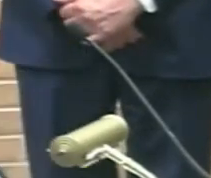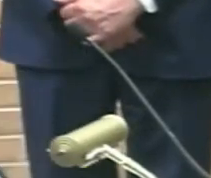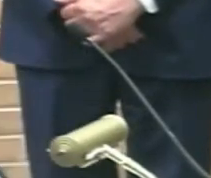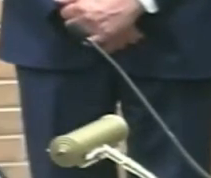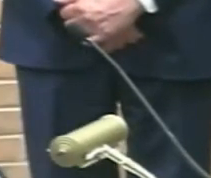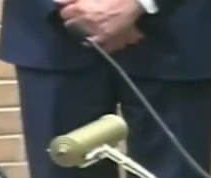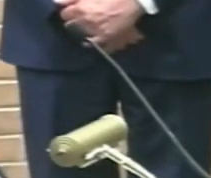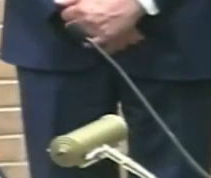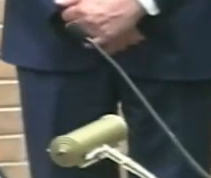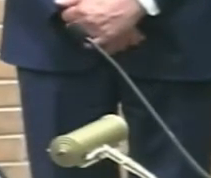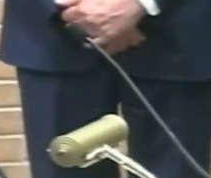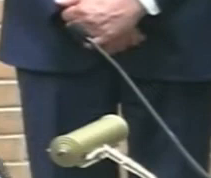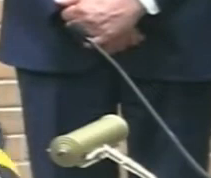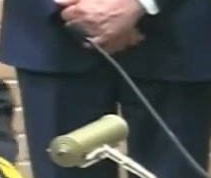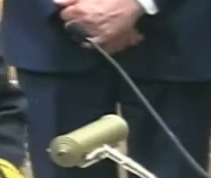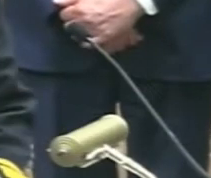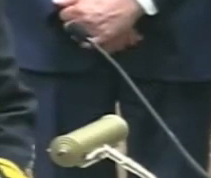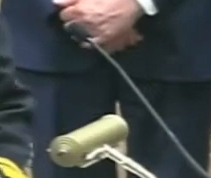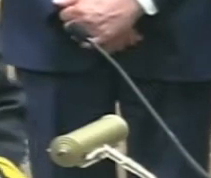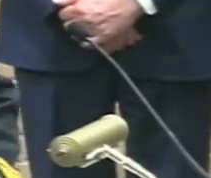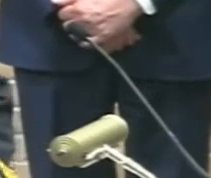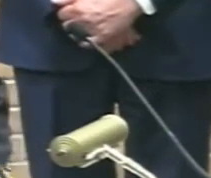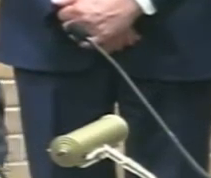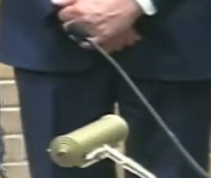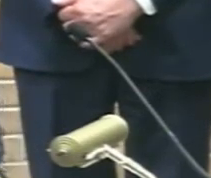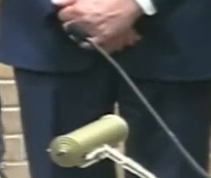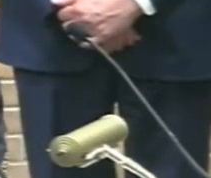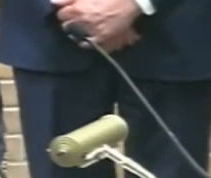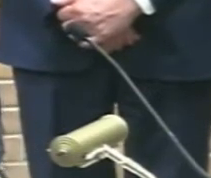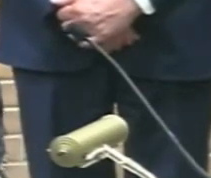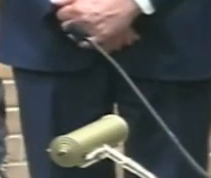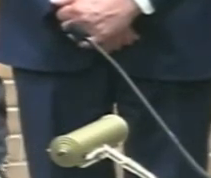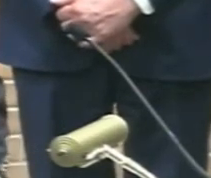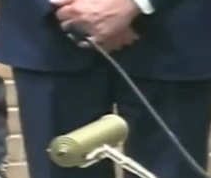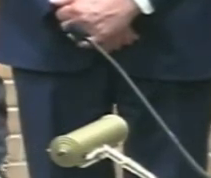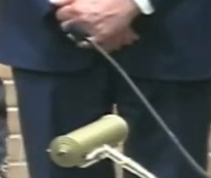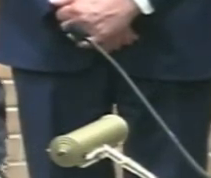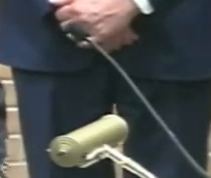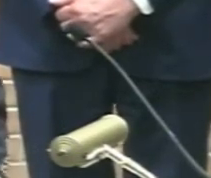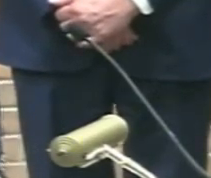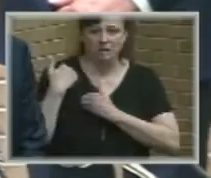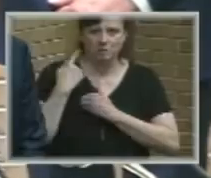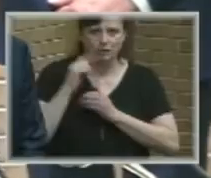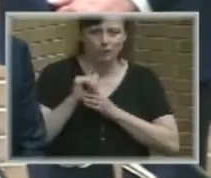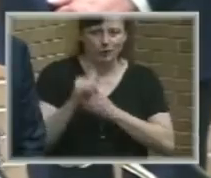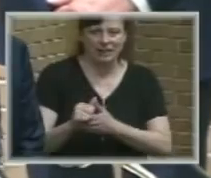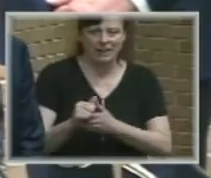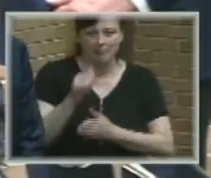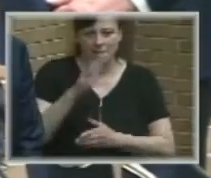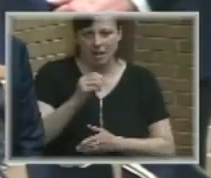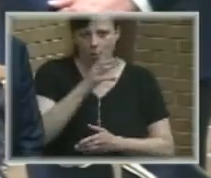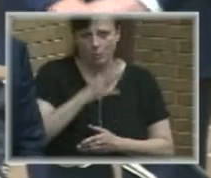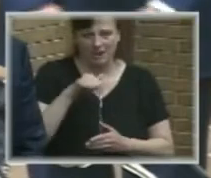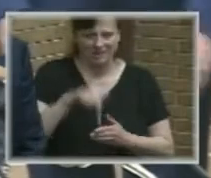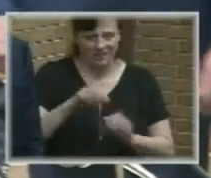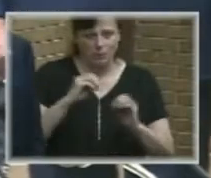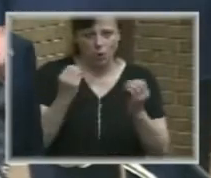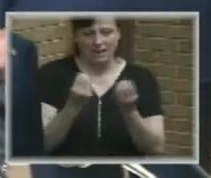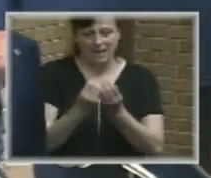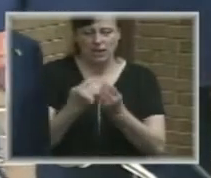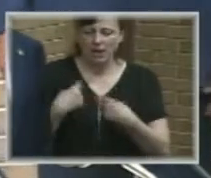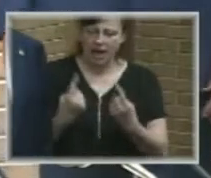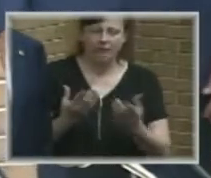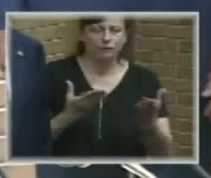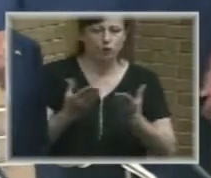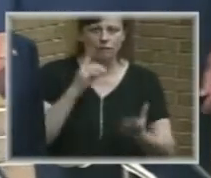Malley and the entire town board for entrusting me with the responsibility to lead the men and women of this organization that I have served for the